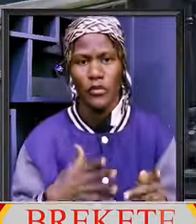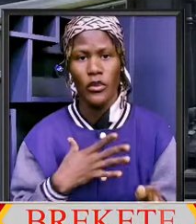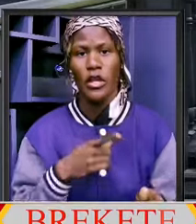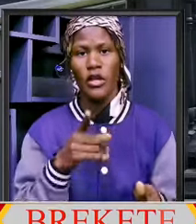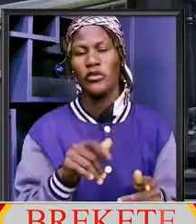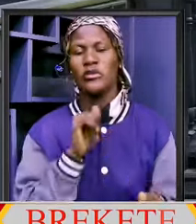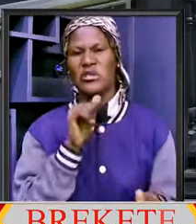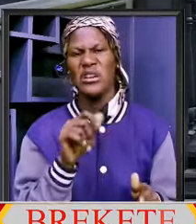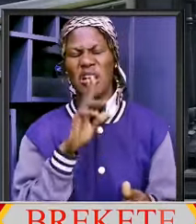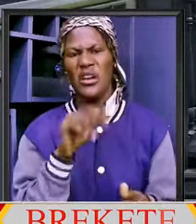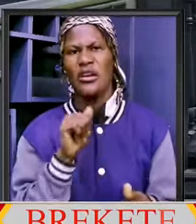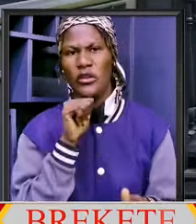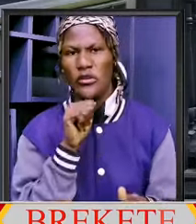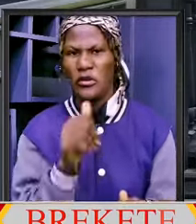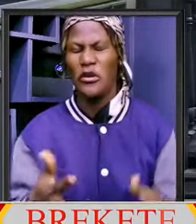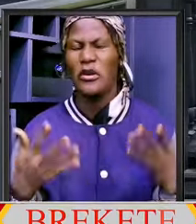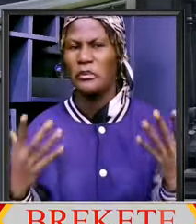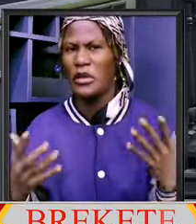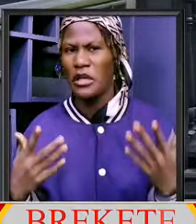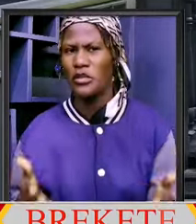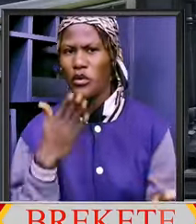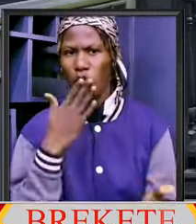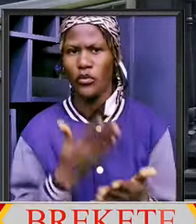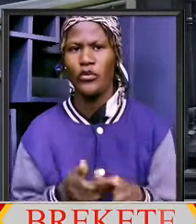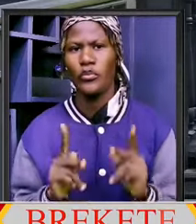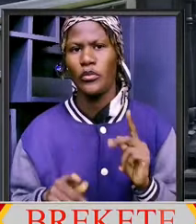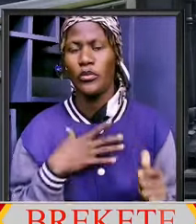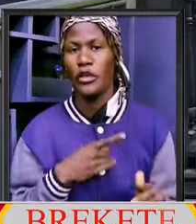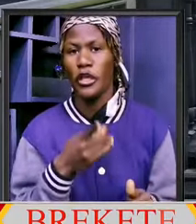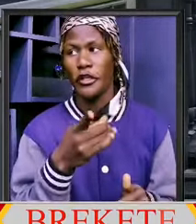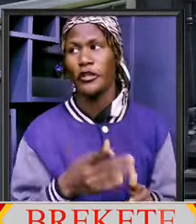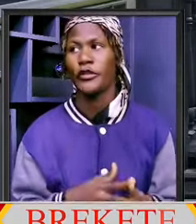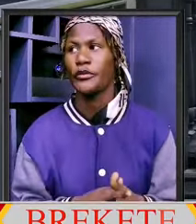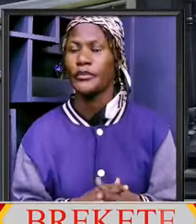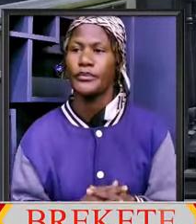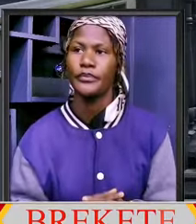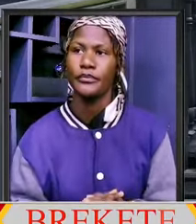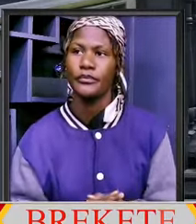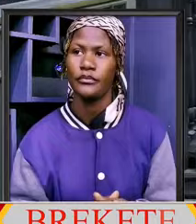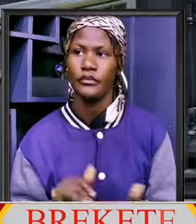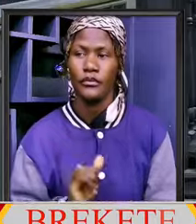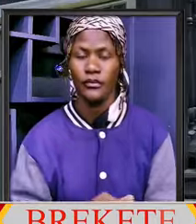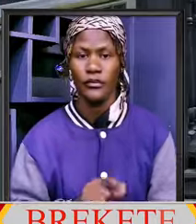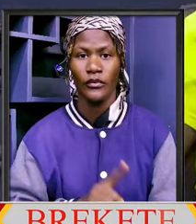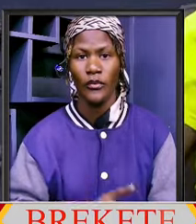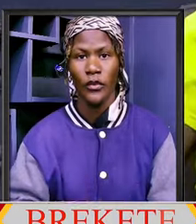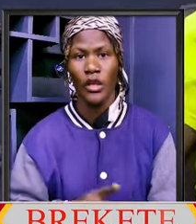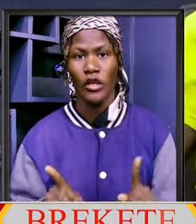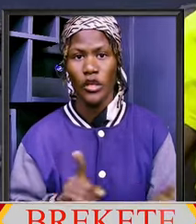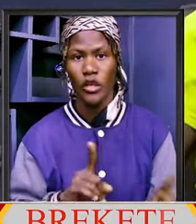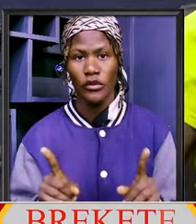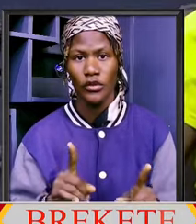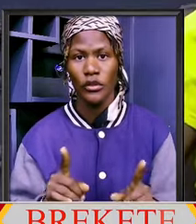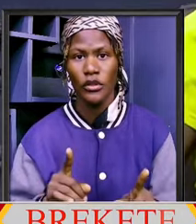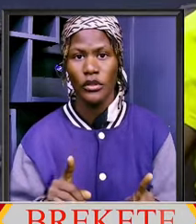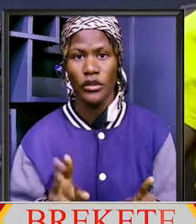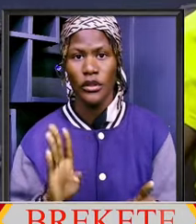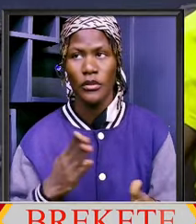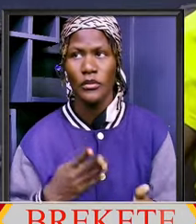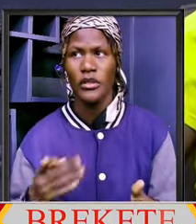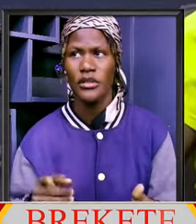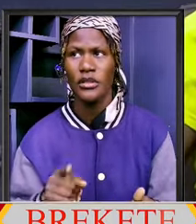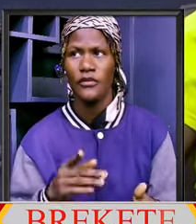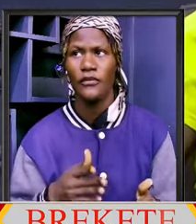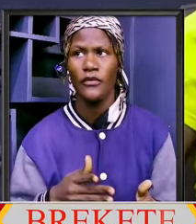plenty. Good people like you. Thank you, sir. You see, that time when you they do business, they go sell yam. From there, you